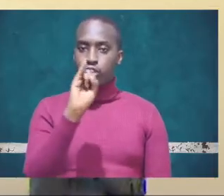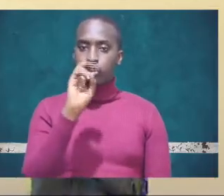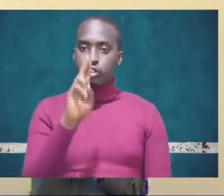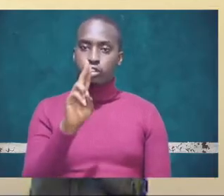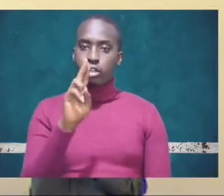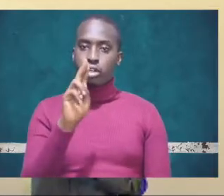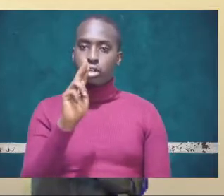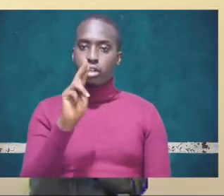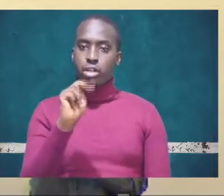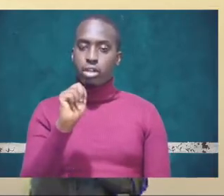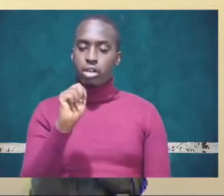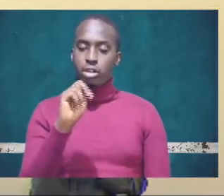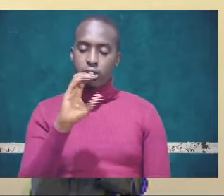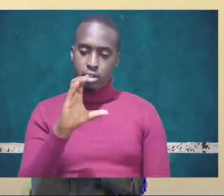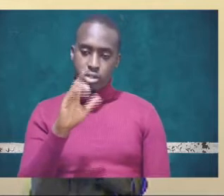Disjunction.